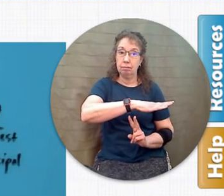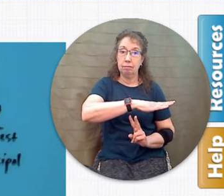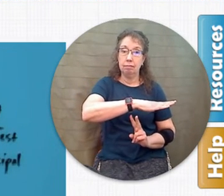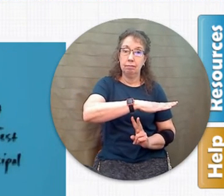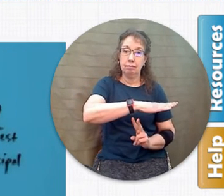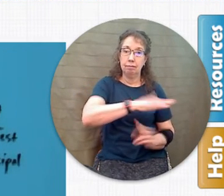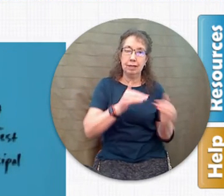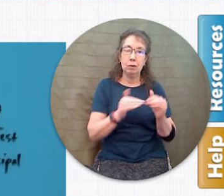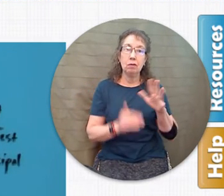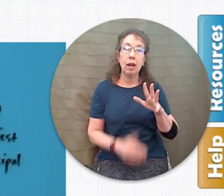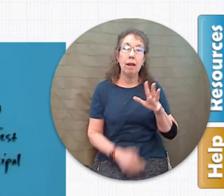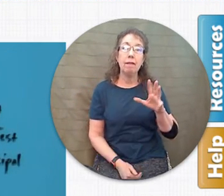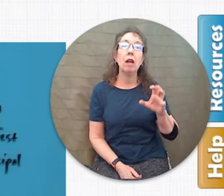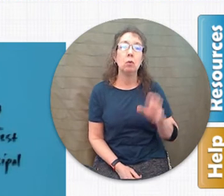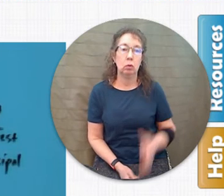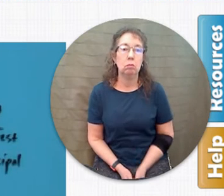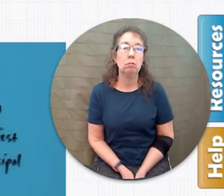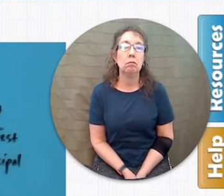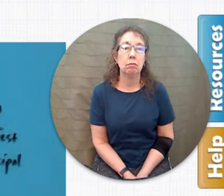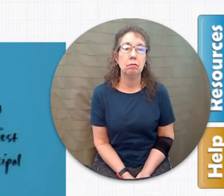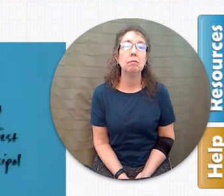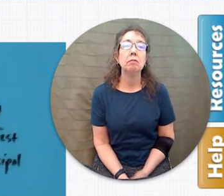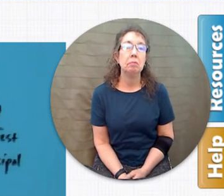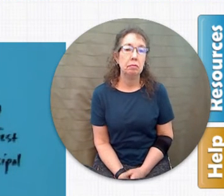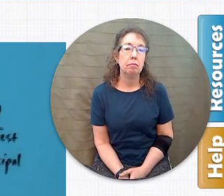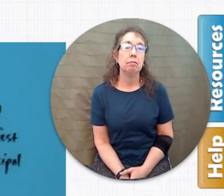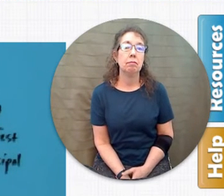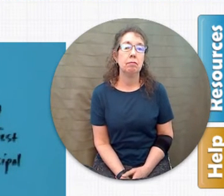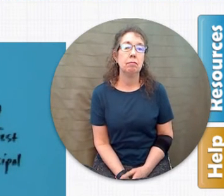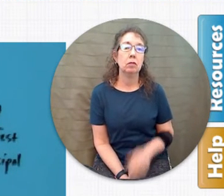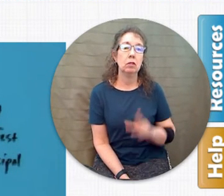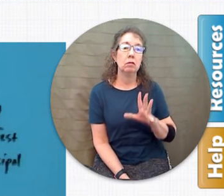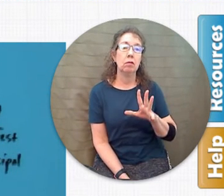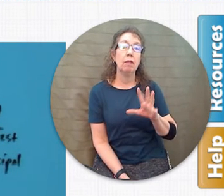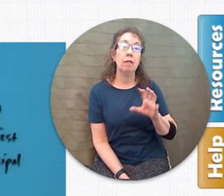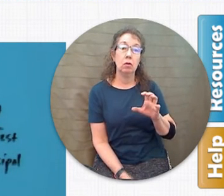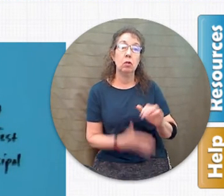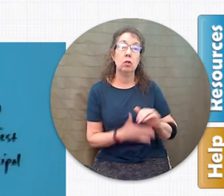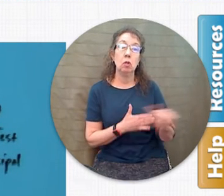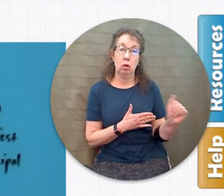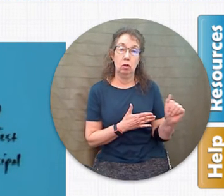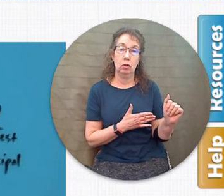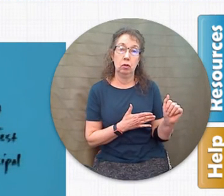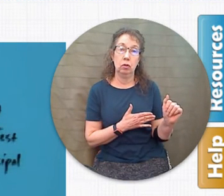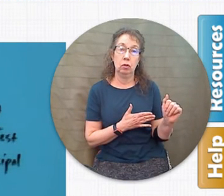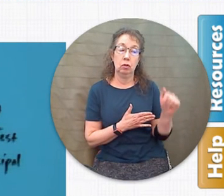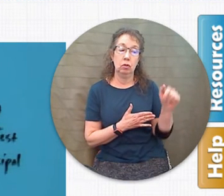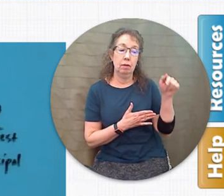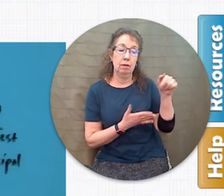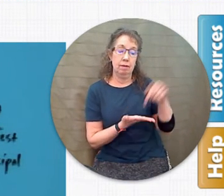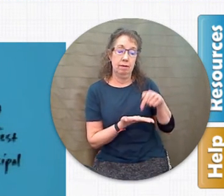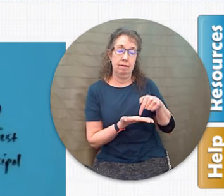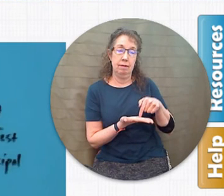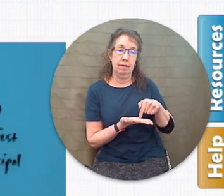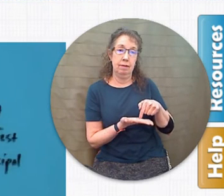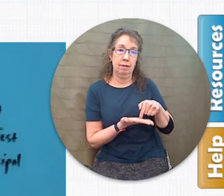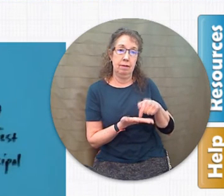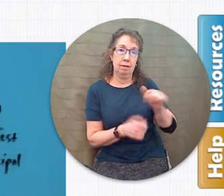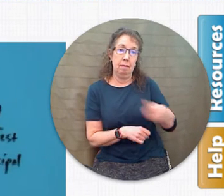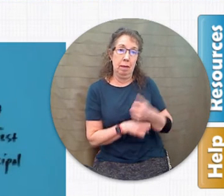which is 500. Okay, so $500 is, again, this is all based off